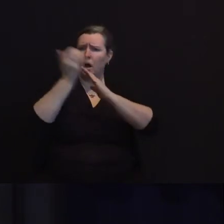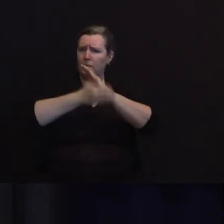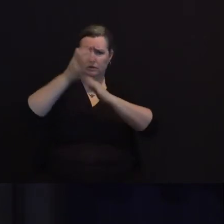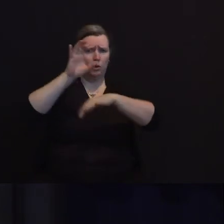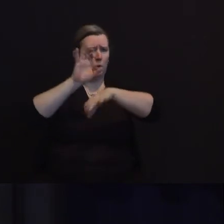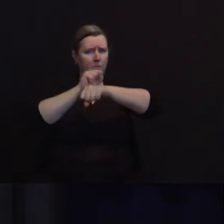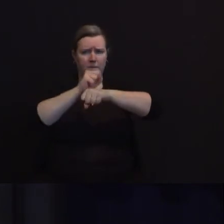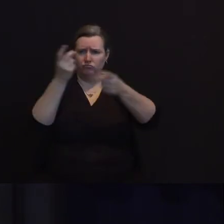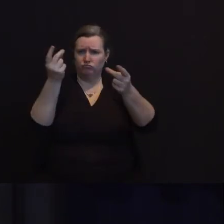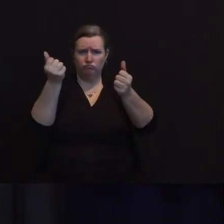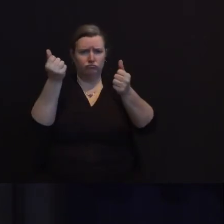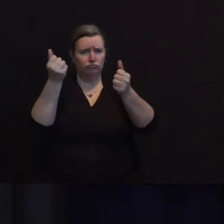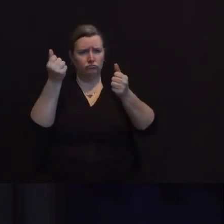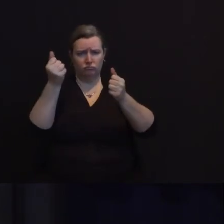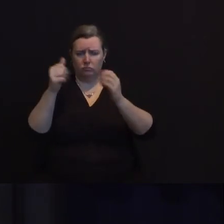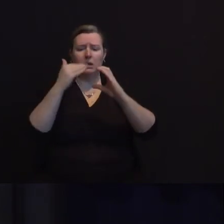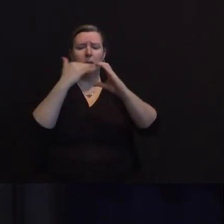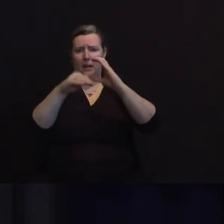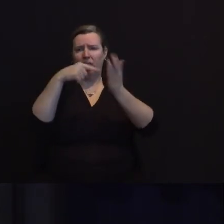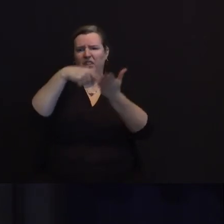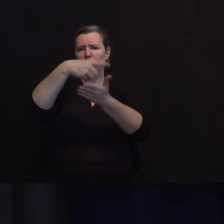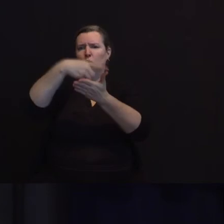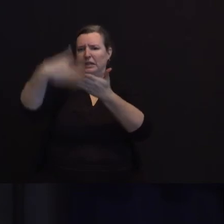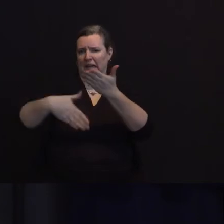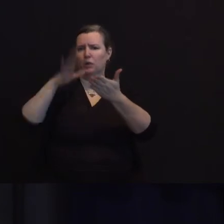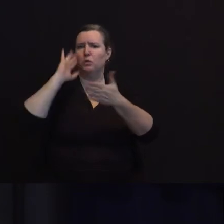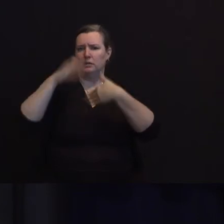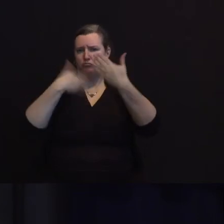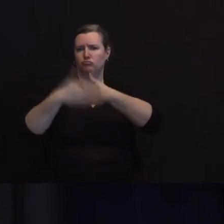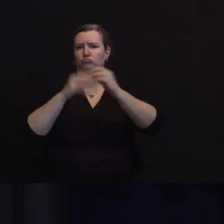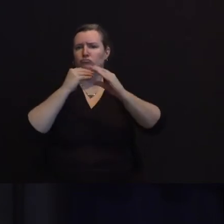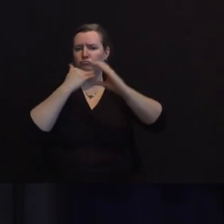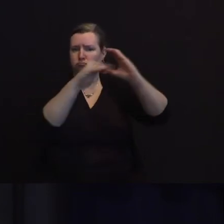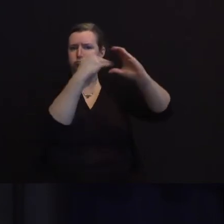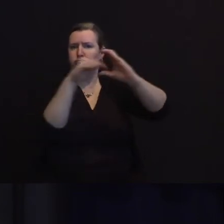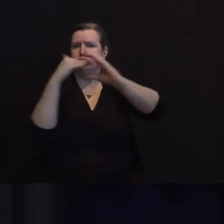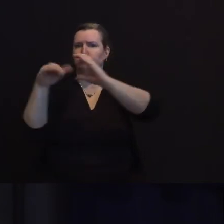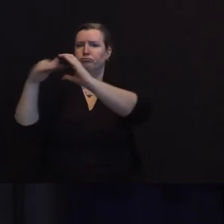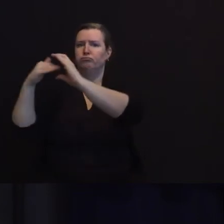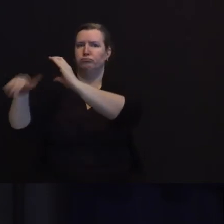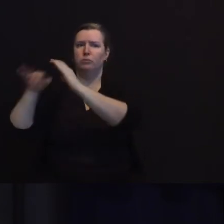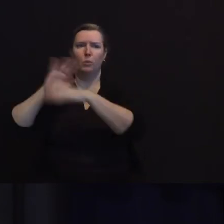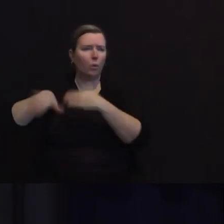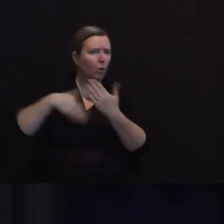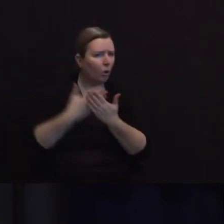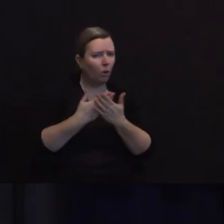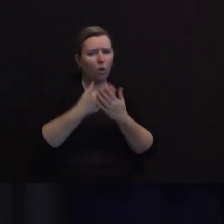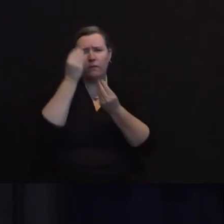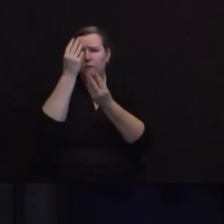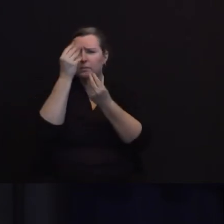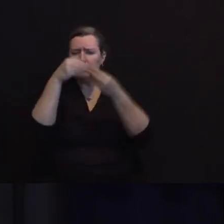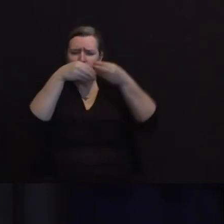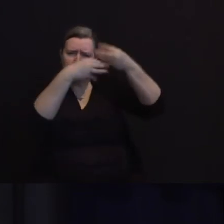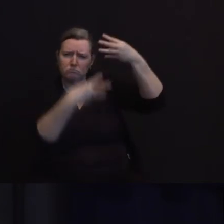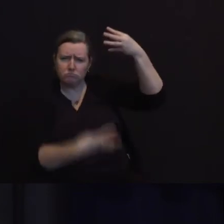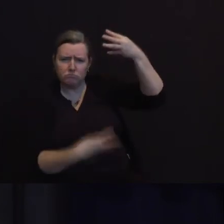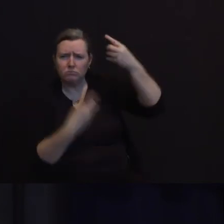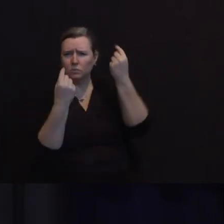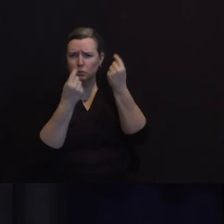weekend. You will receive an email confirmation with the details of that second dose